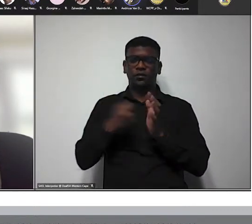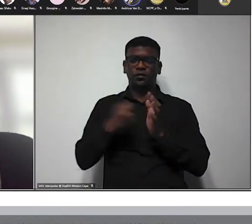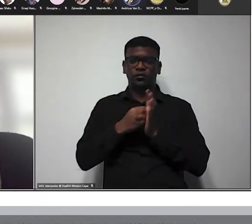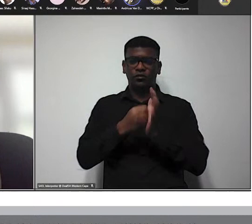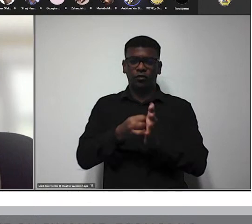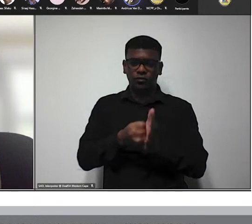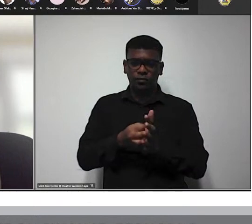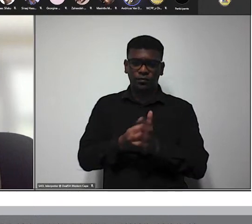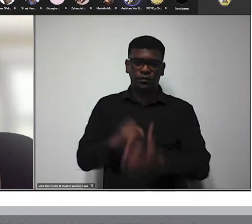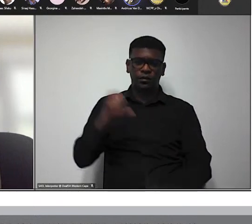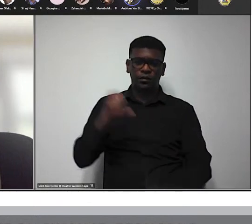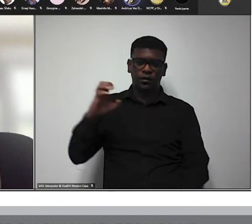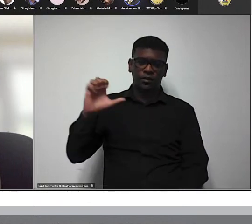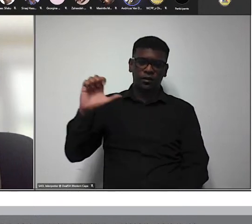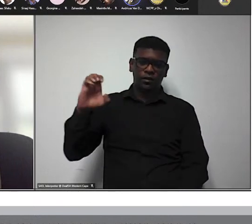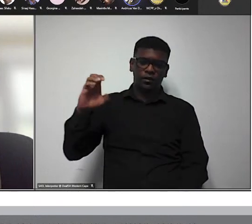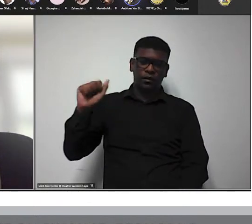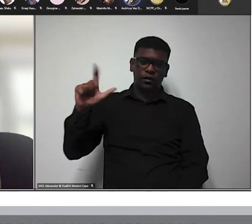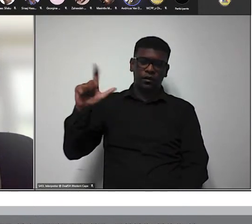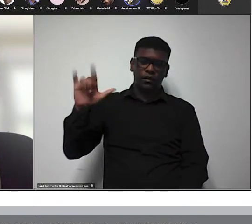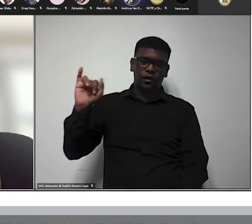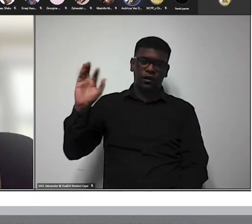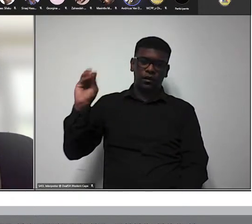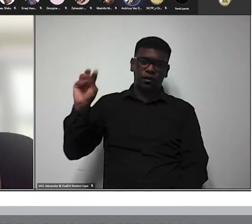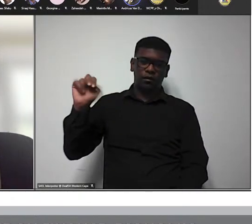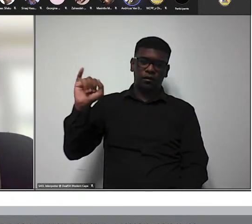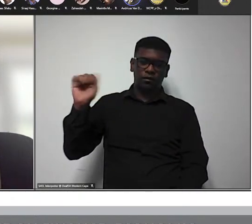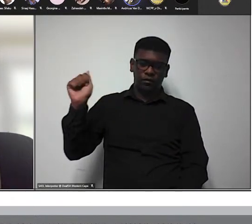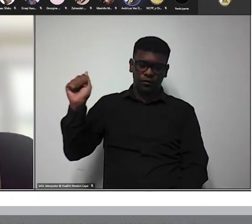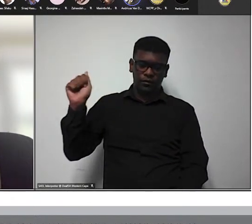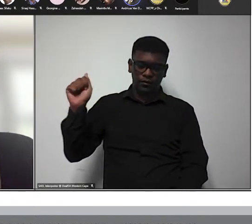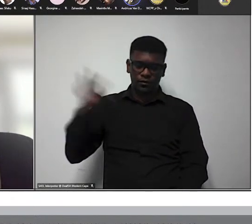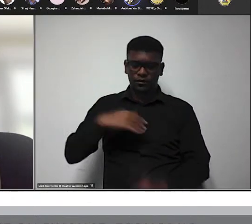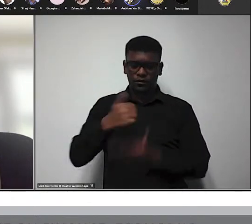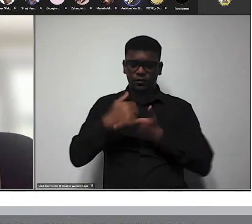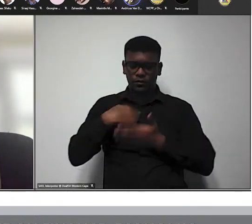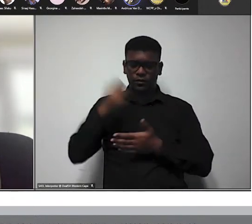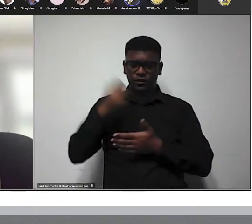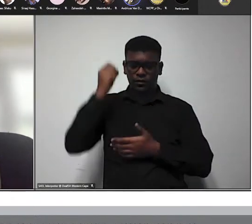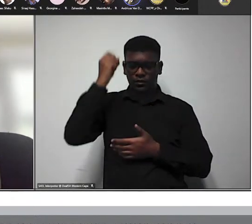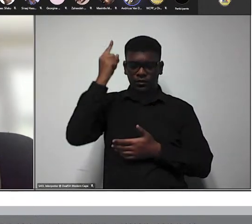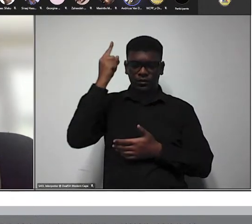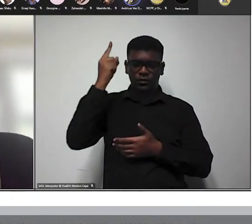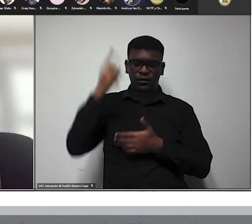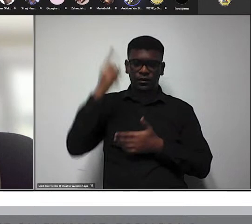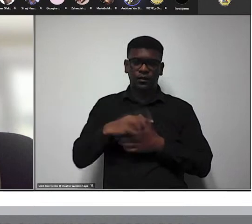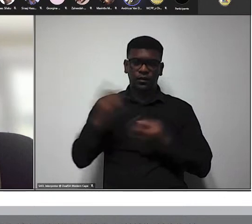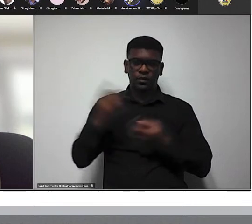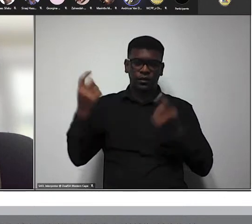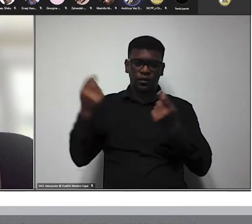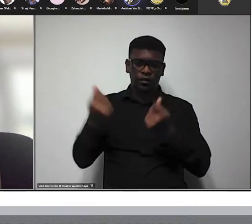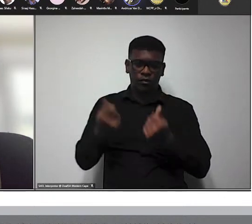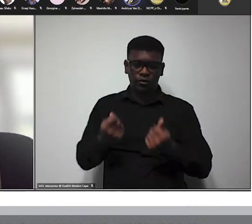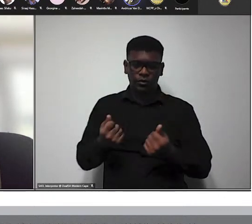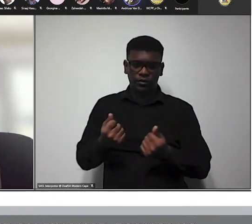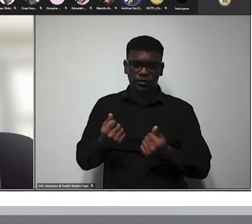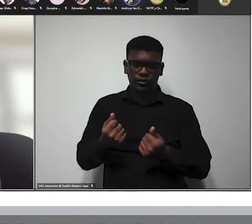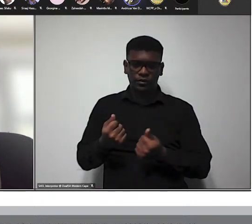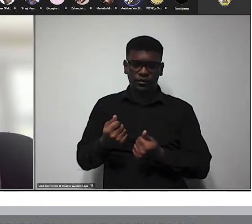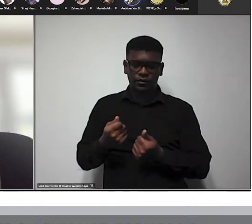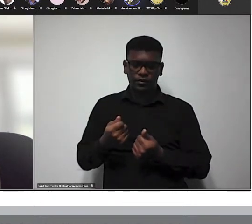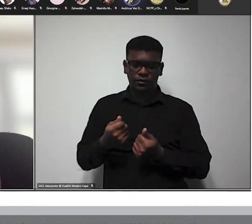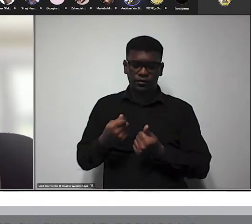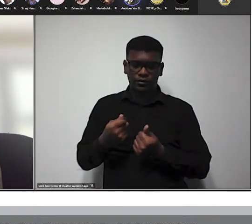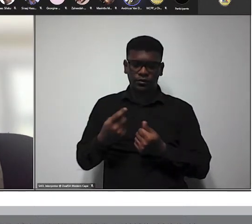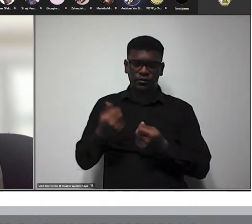you could just help us understand, you know, what is the cost component of getting your